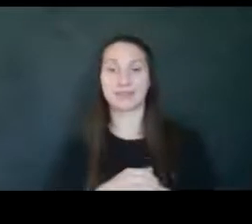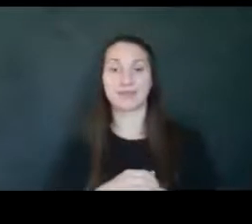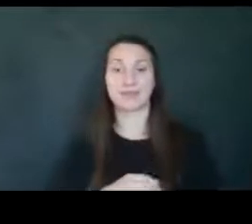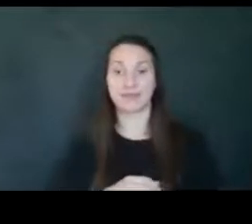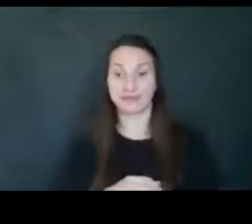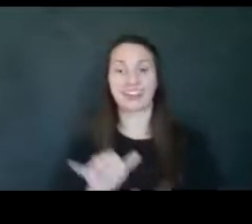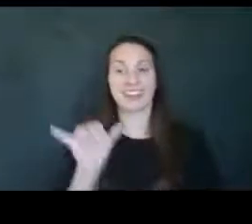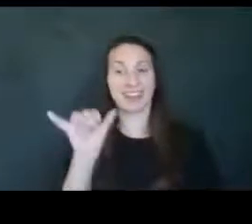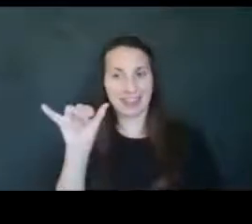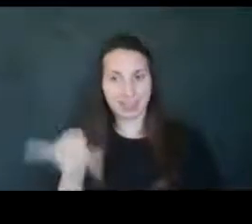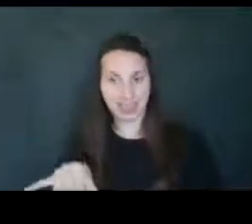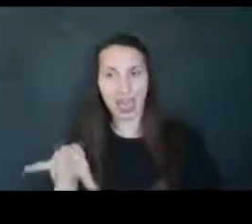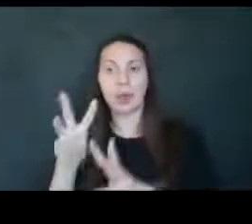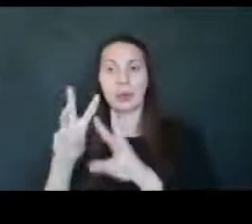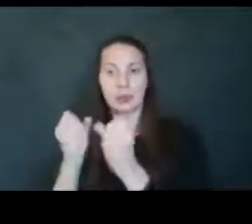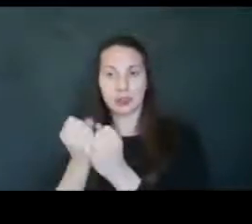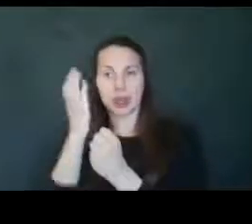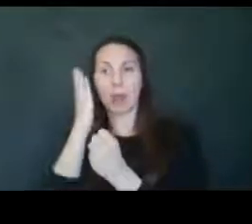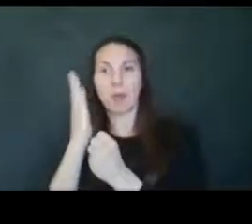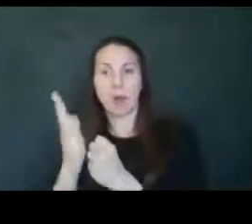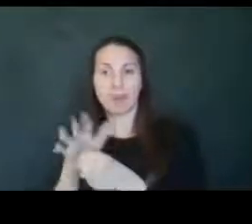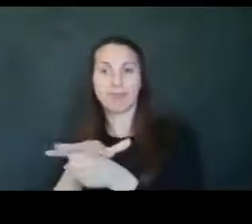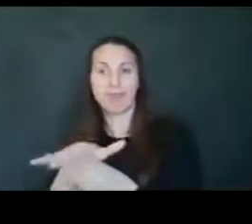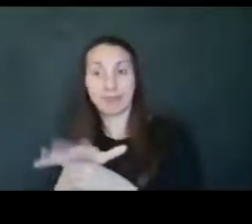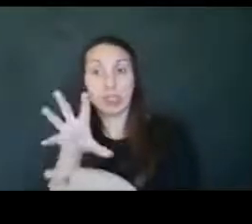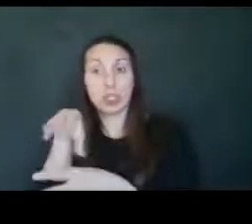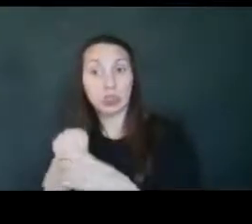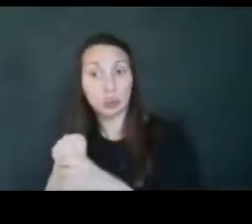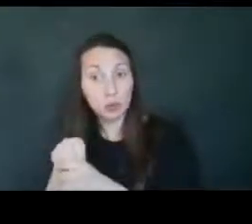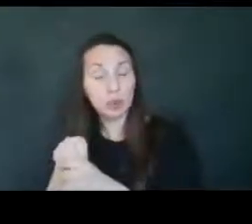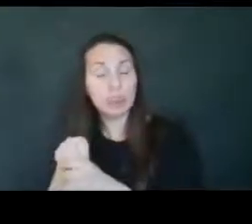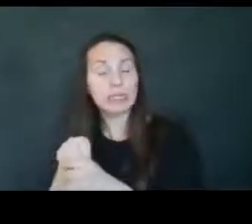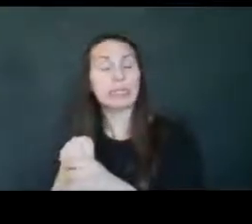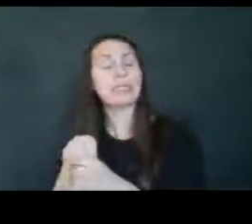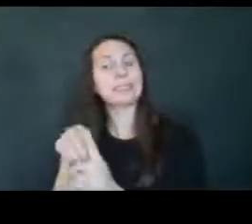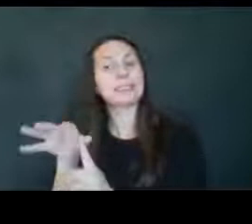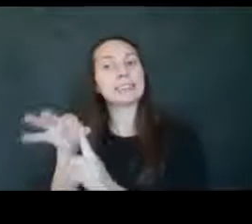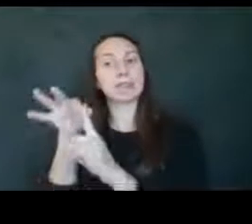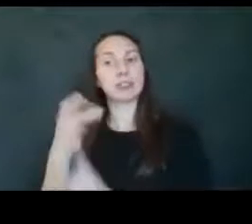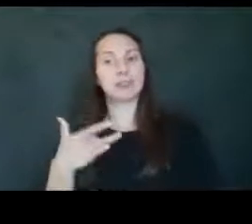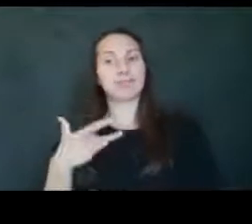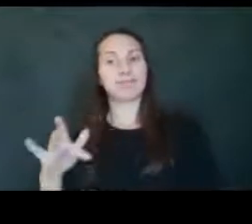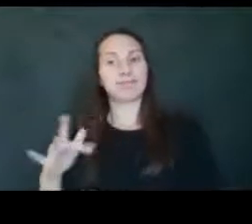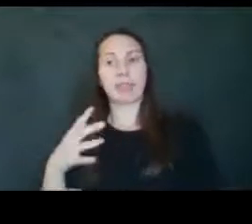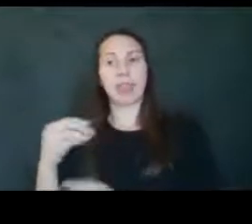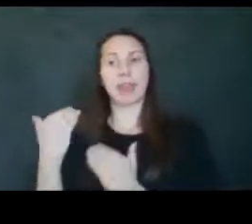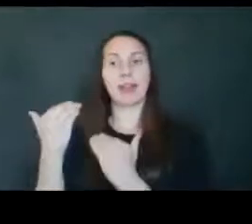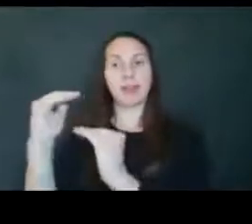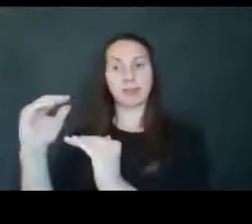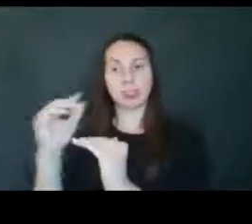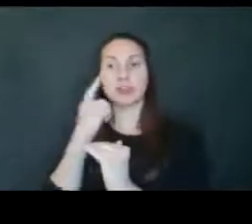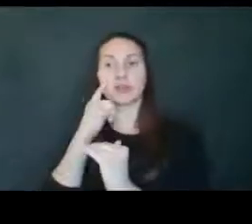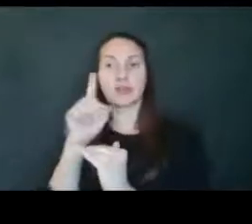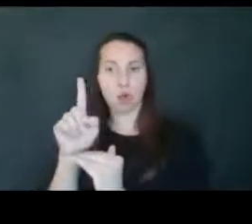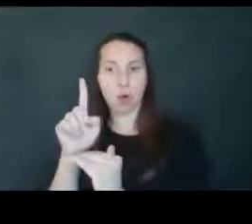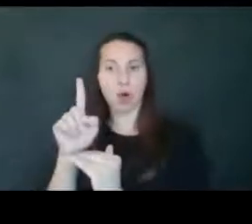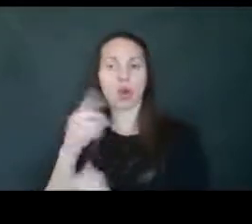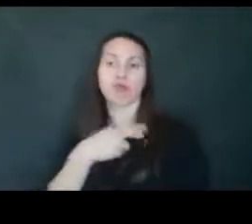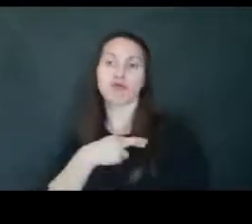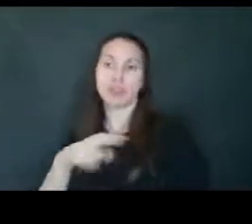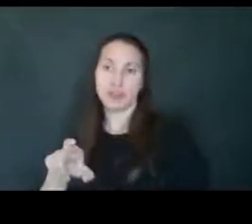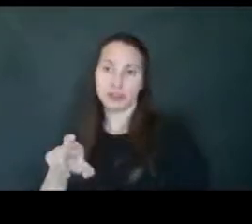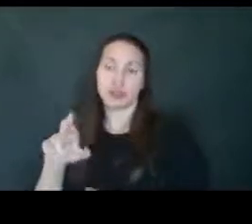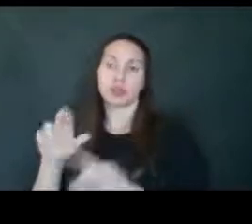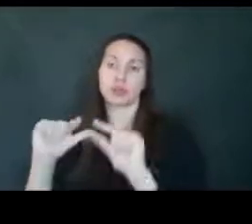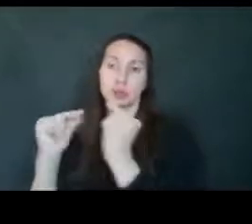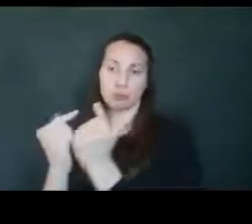those topics, including the special sensitivities and limitations applying to religious